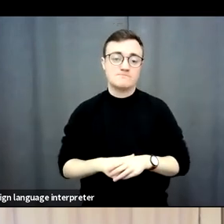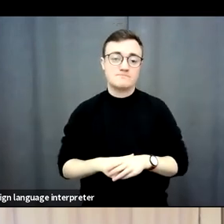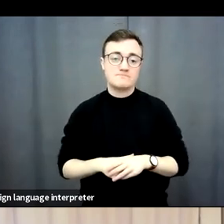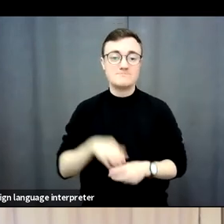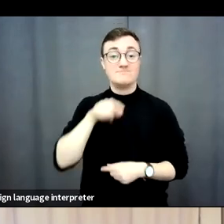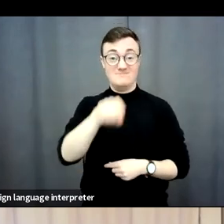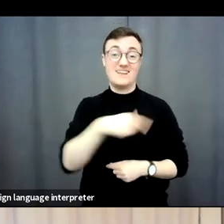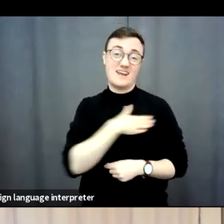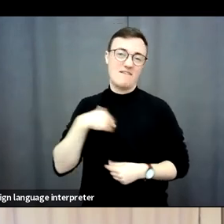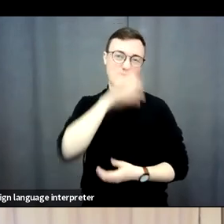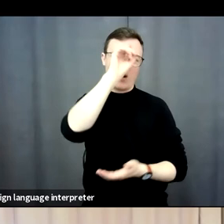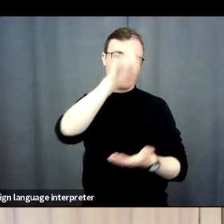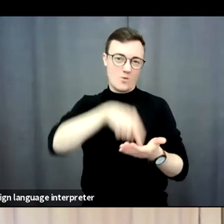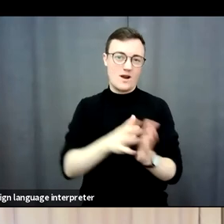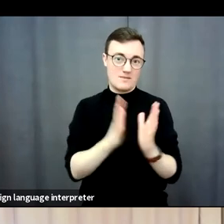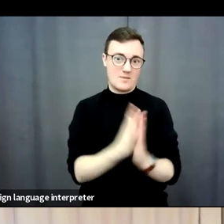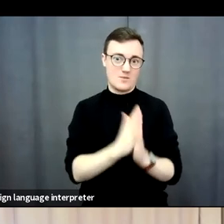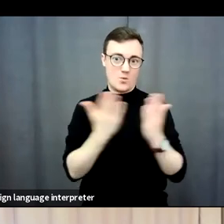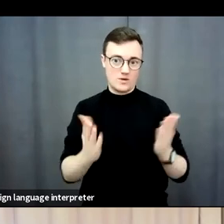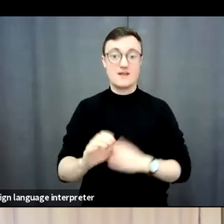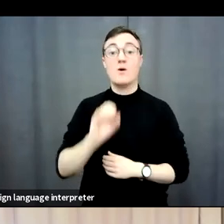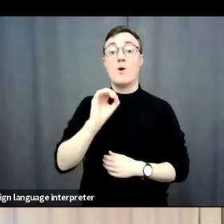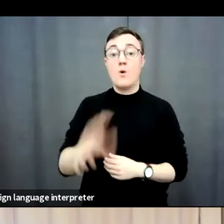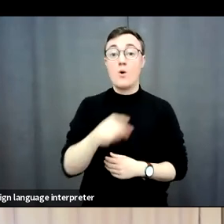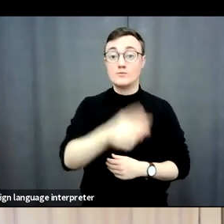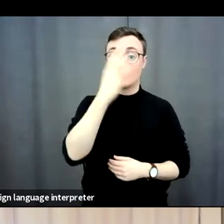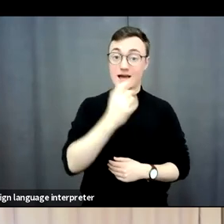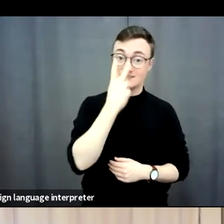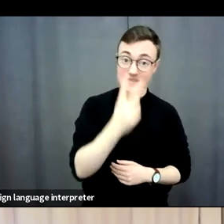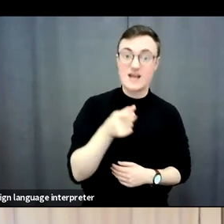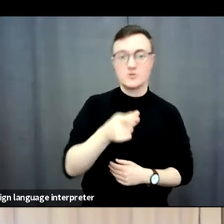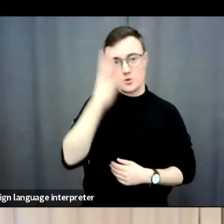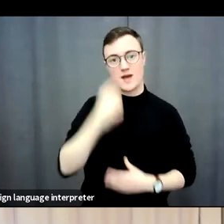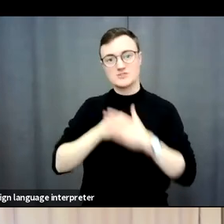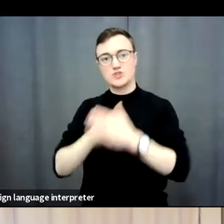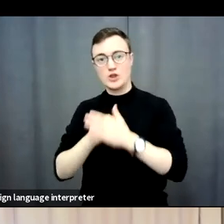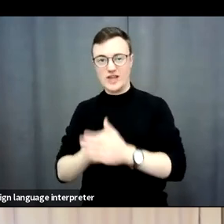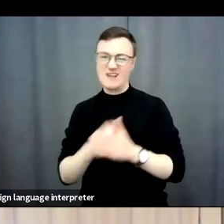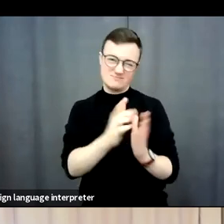the goal for this book. If you can see it, you can support it. It is